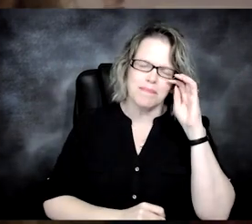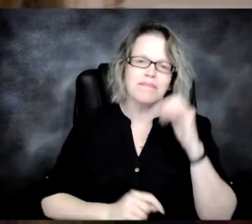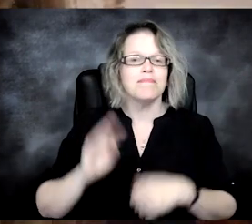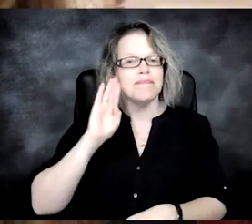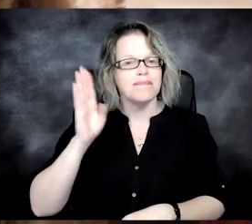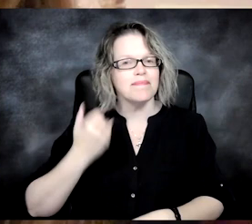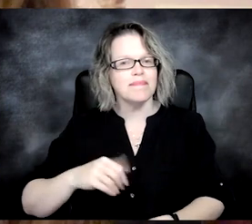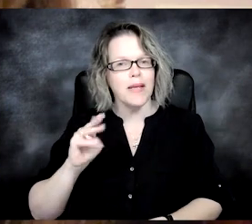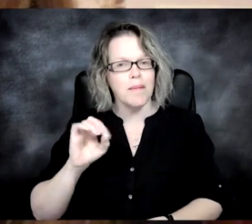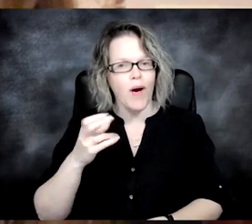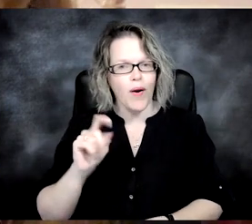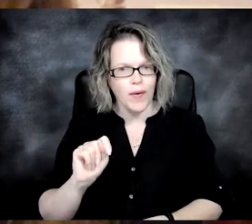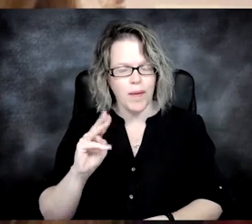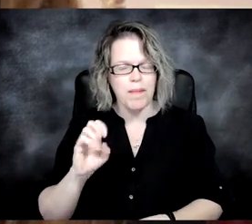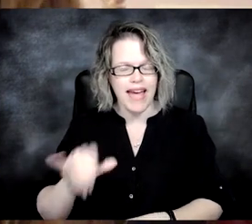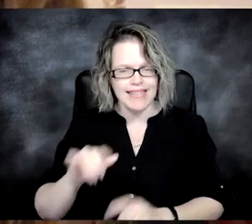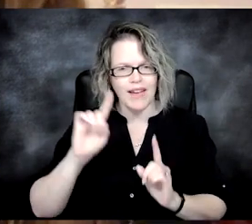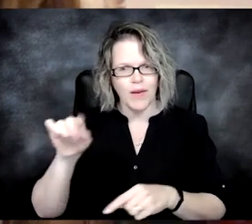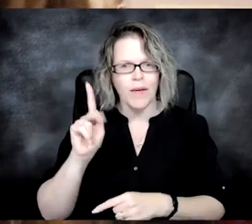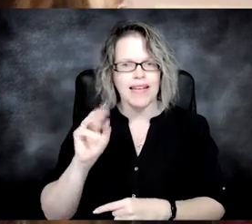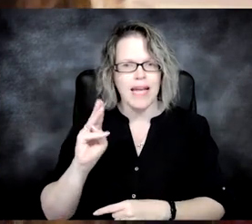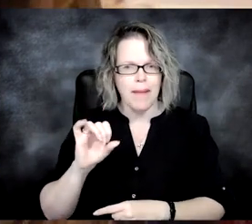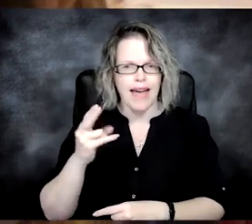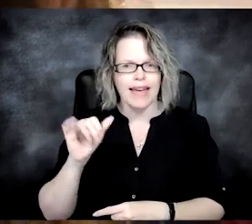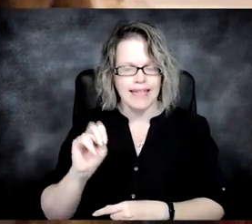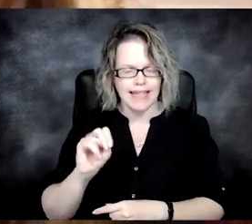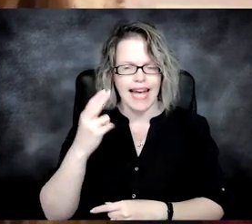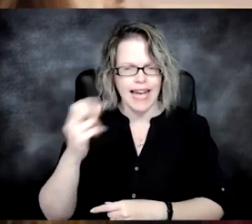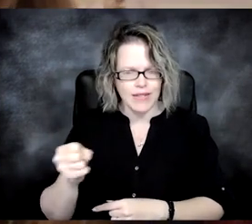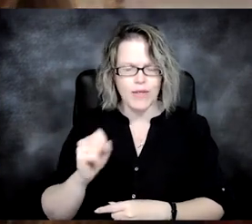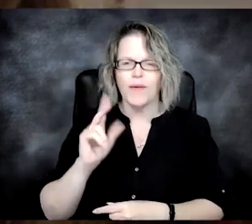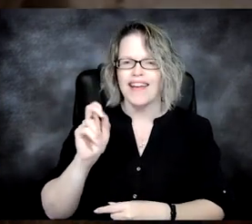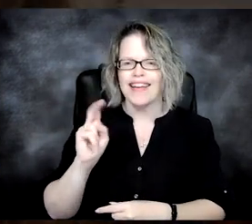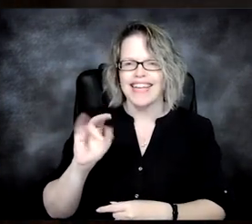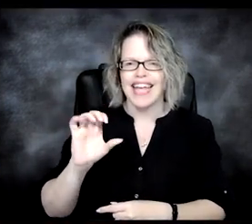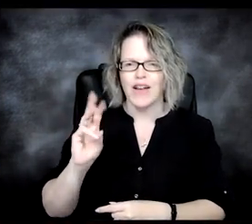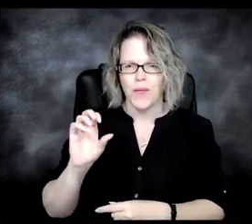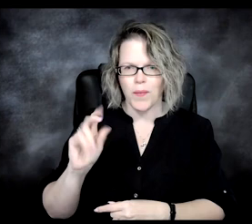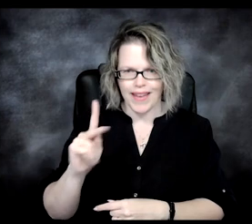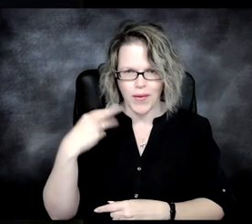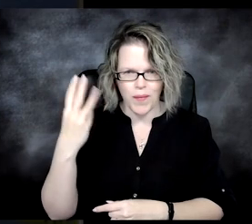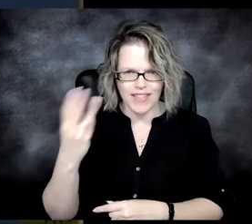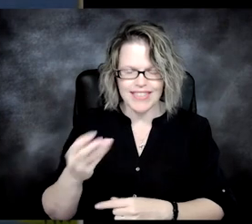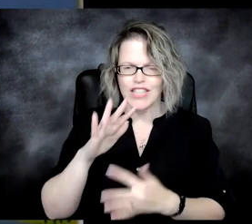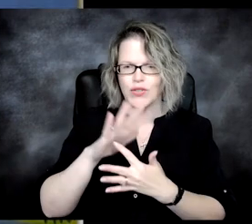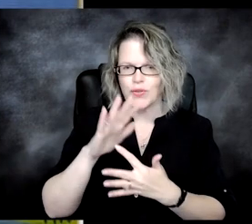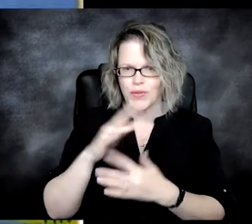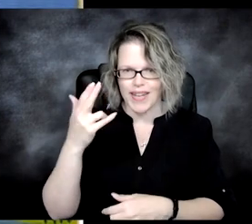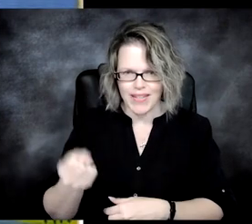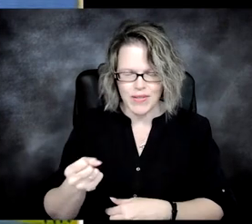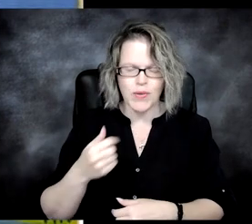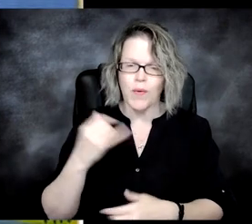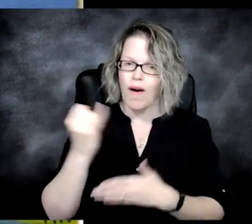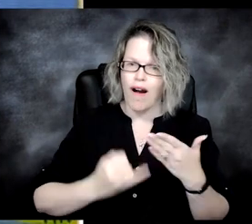Hi, I'm Margot Massey. I go to Kamiakin High School and I live in Kennewick, Washington. I'm a junior in high school, and art has made a difference in my